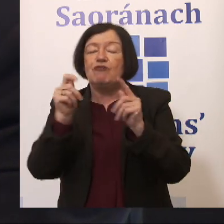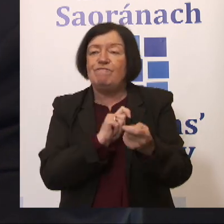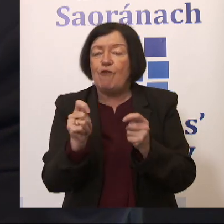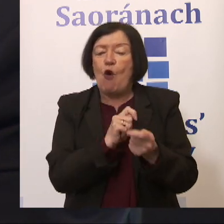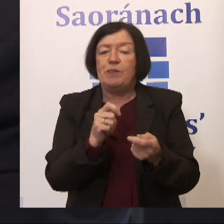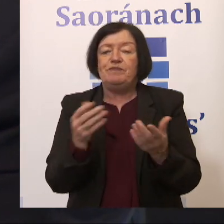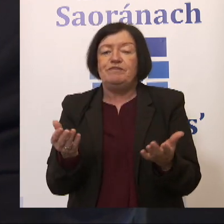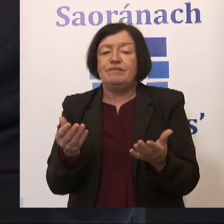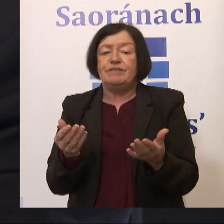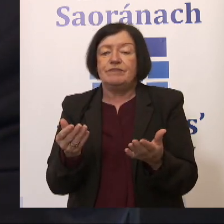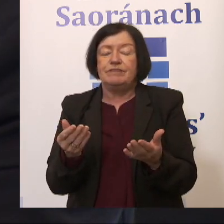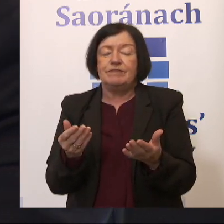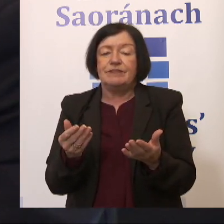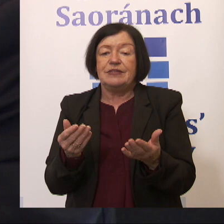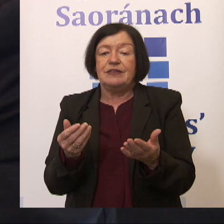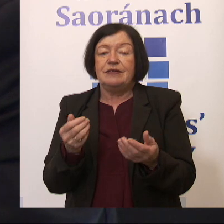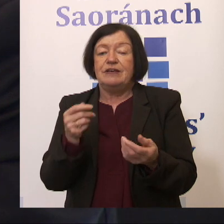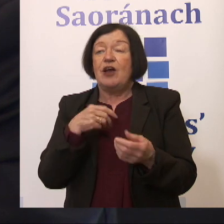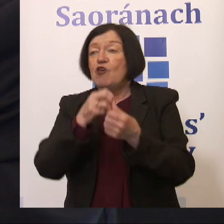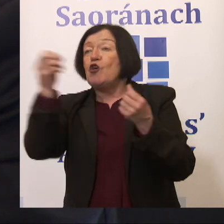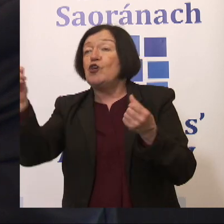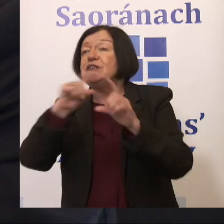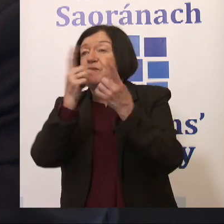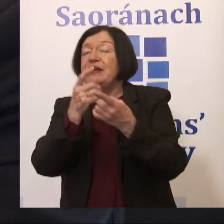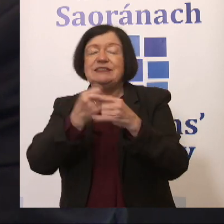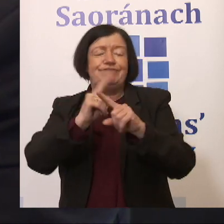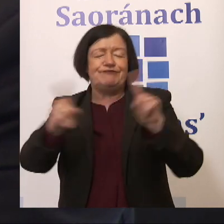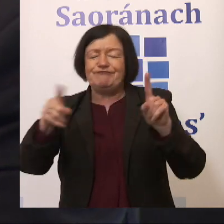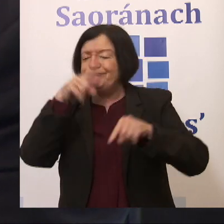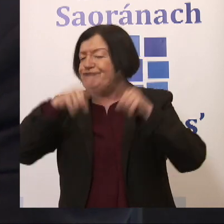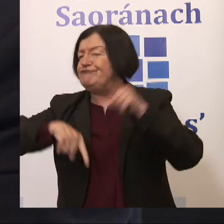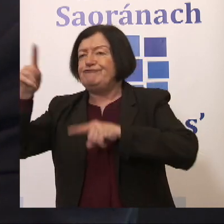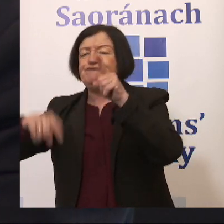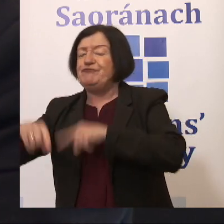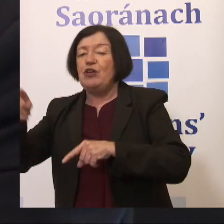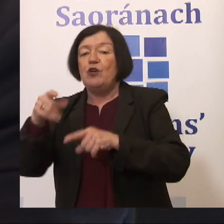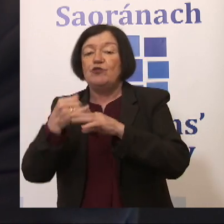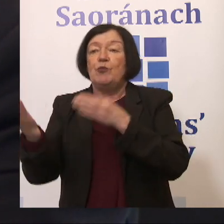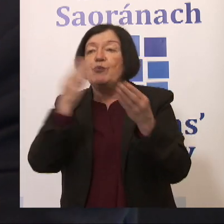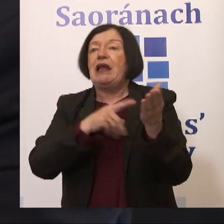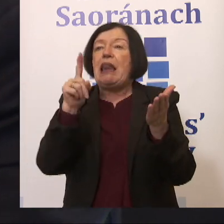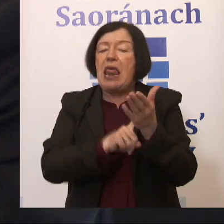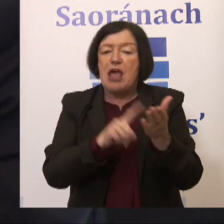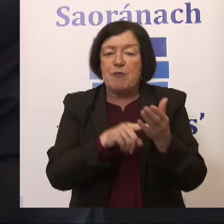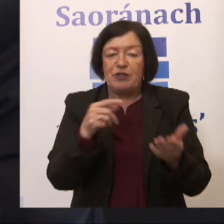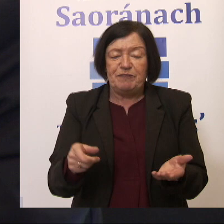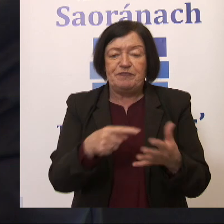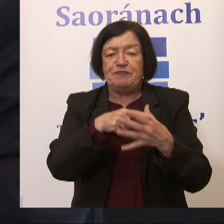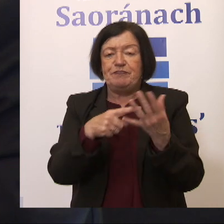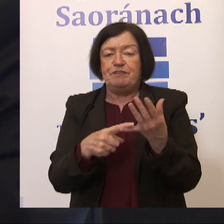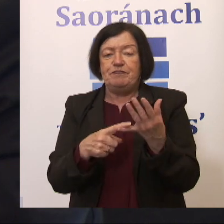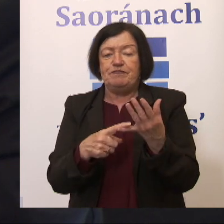our sister departments in a variety of ways. Those who bring labour into the market and all of that.